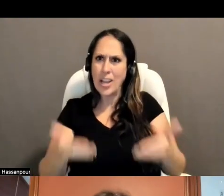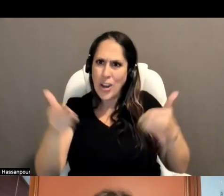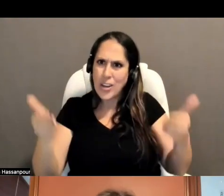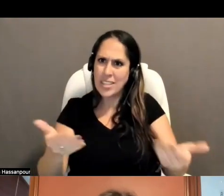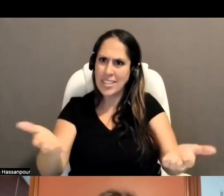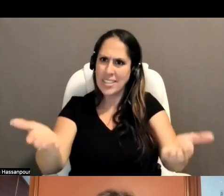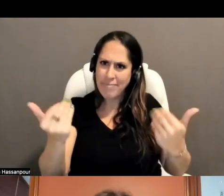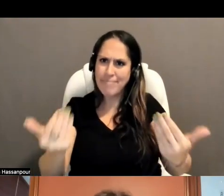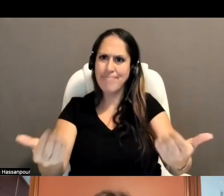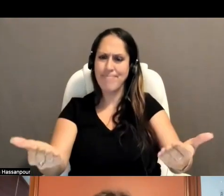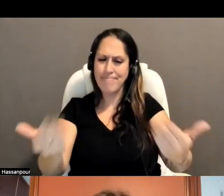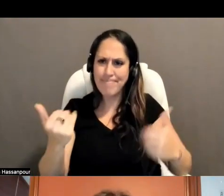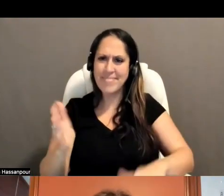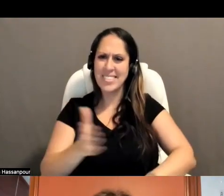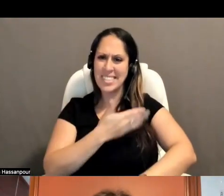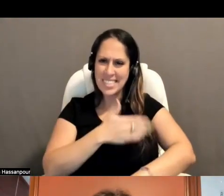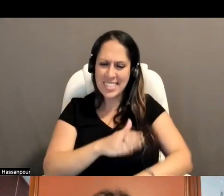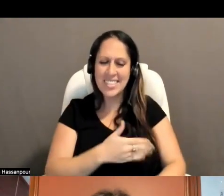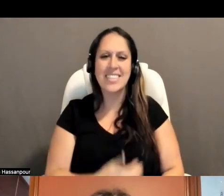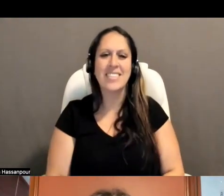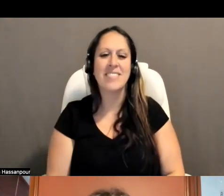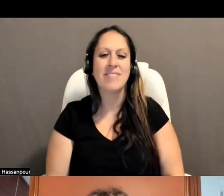too.